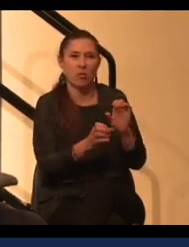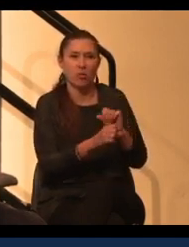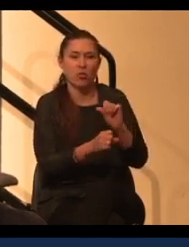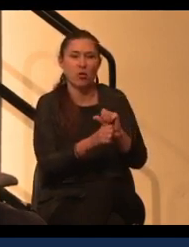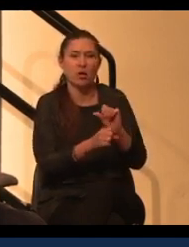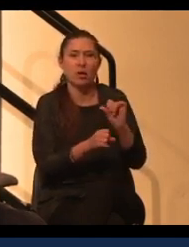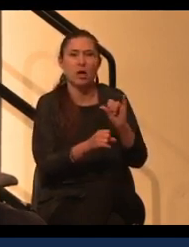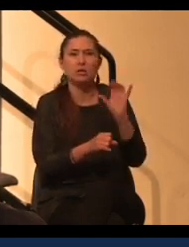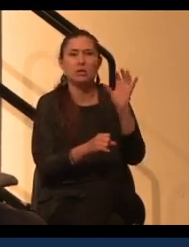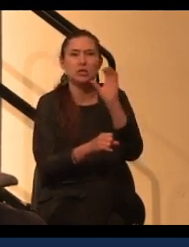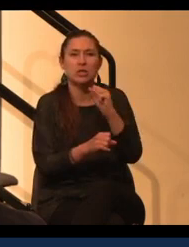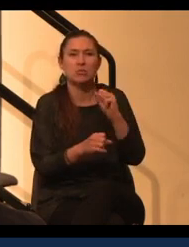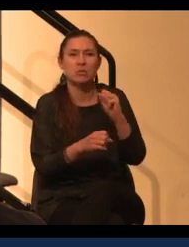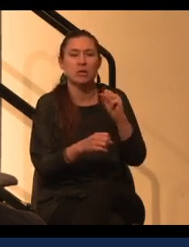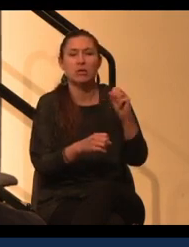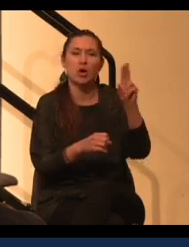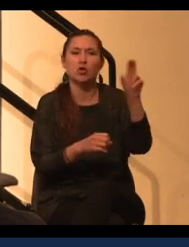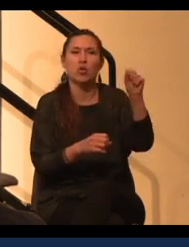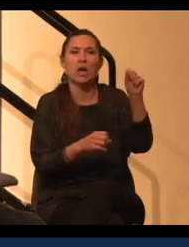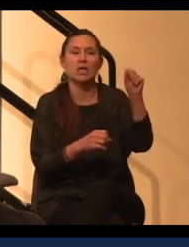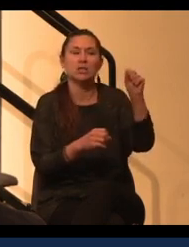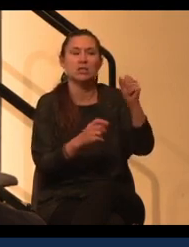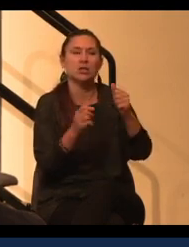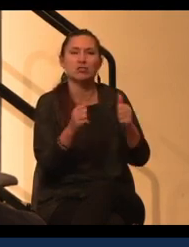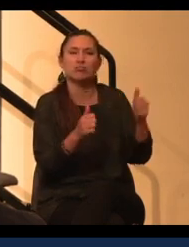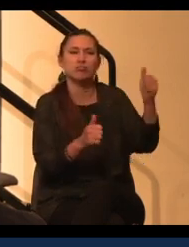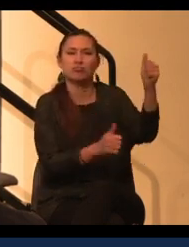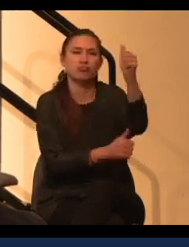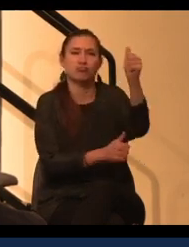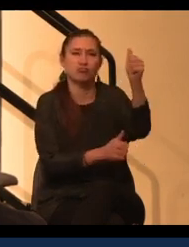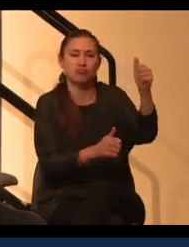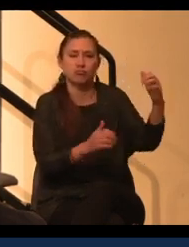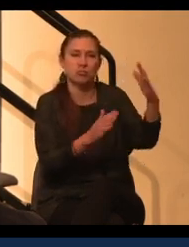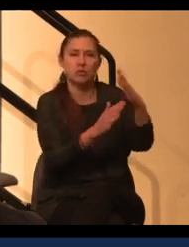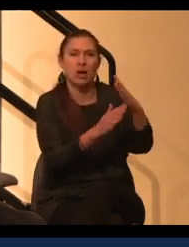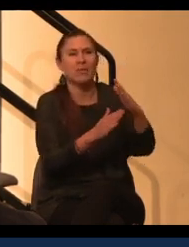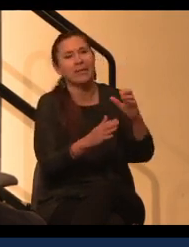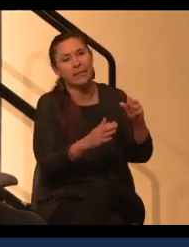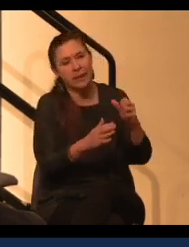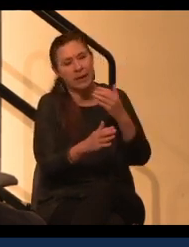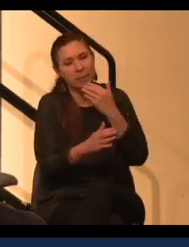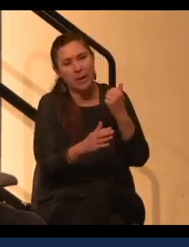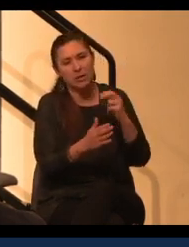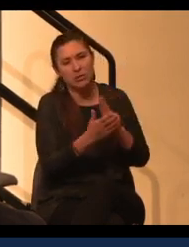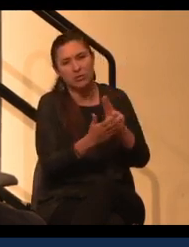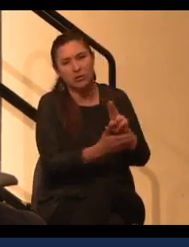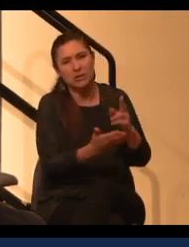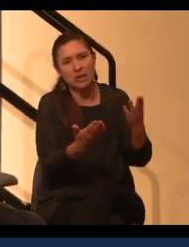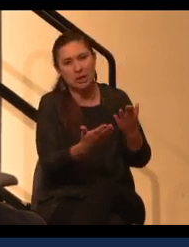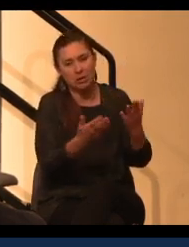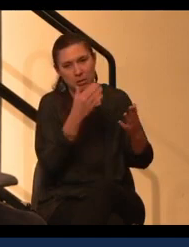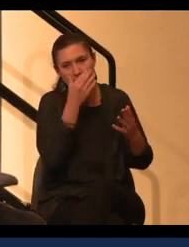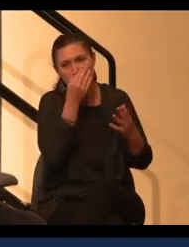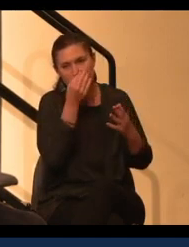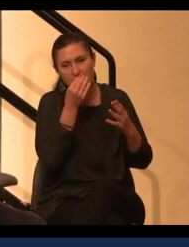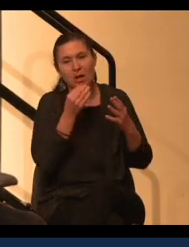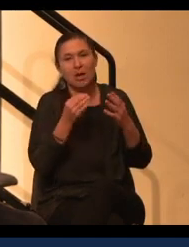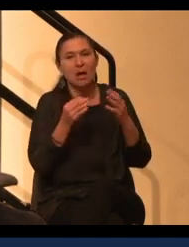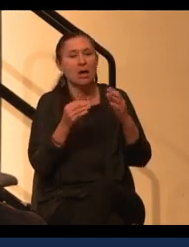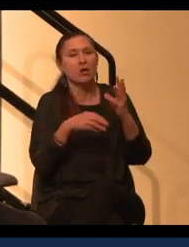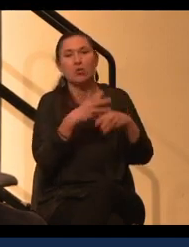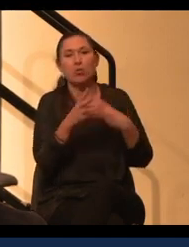U.S. superiority. Of course, we do have the best universities in the world, as reflected in our global rankings.